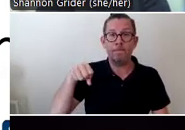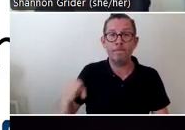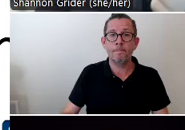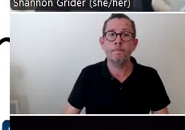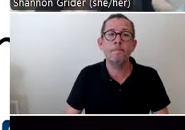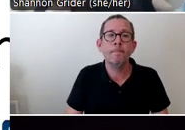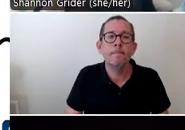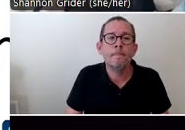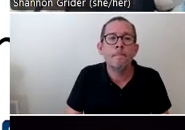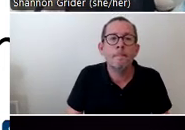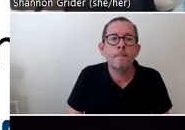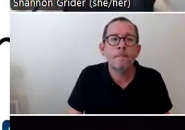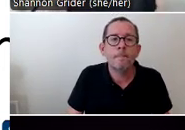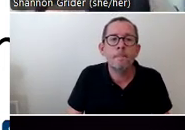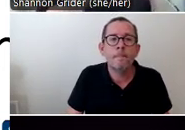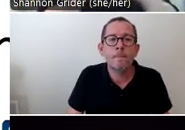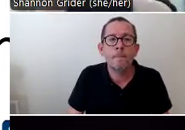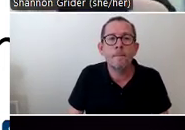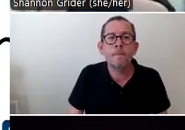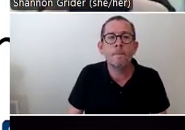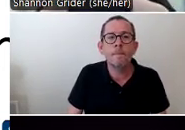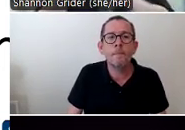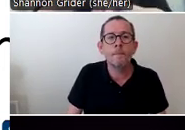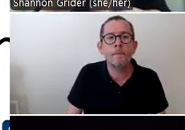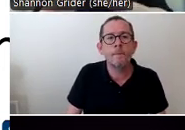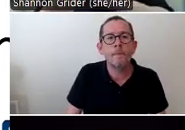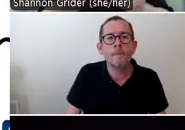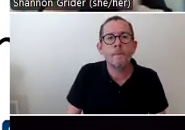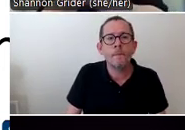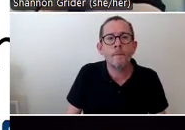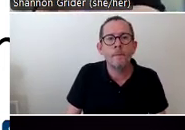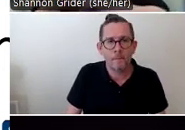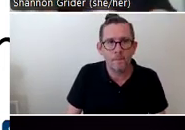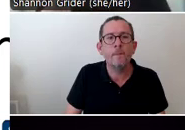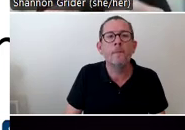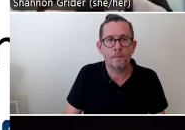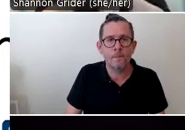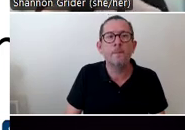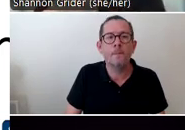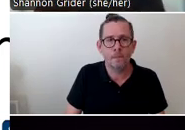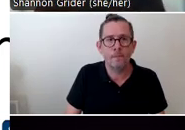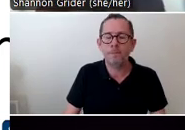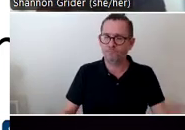Yes. Yes, okay, great. We send those out quarterly as a reminder, but they're always available.